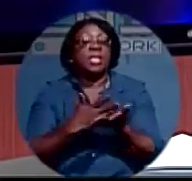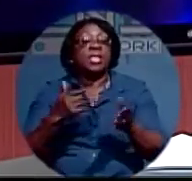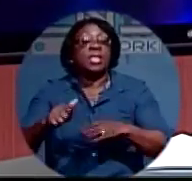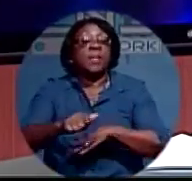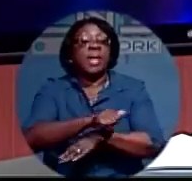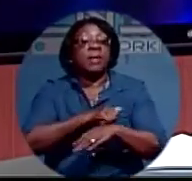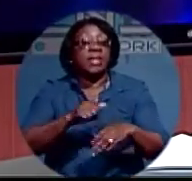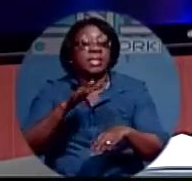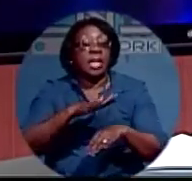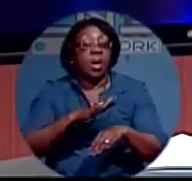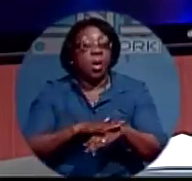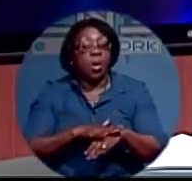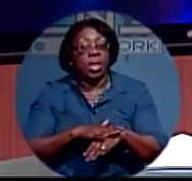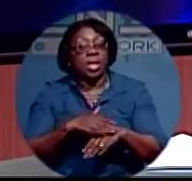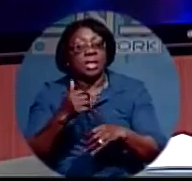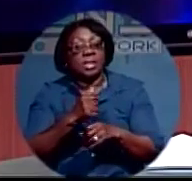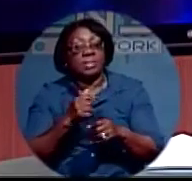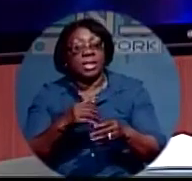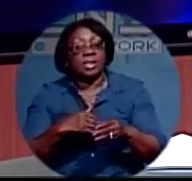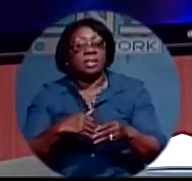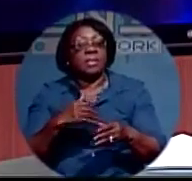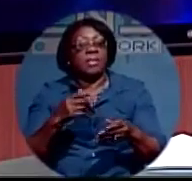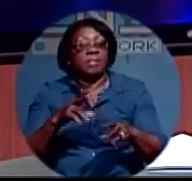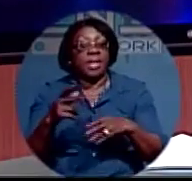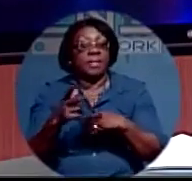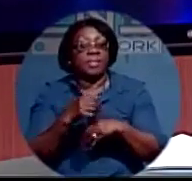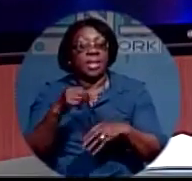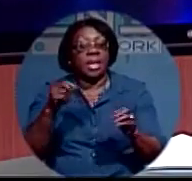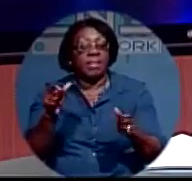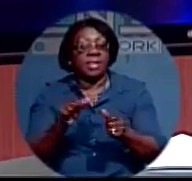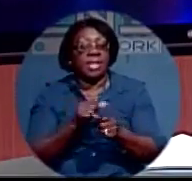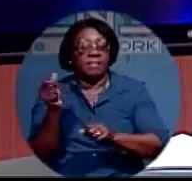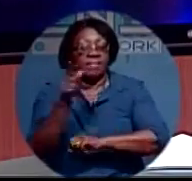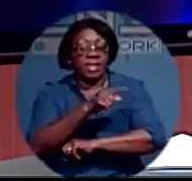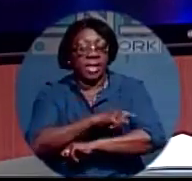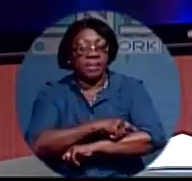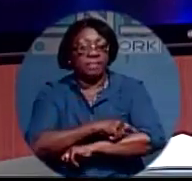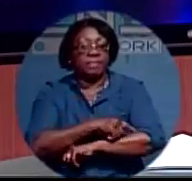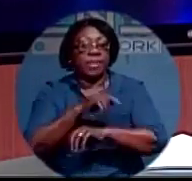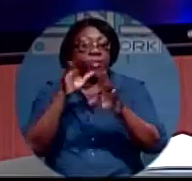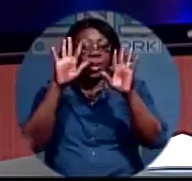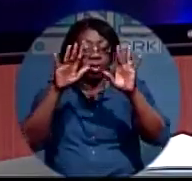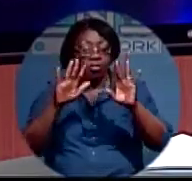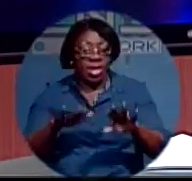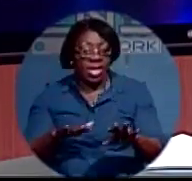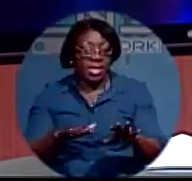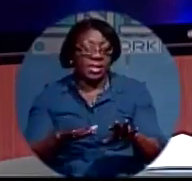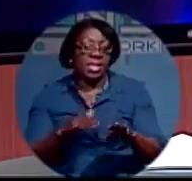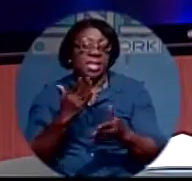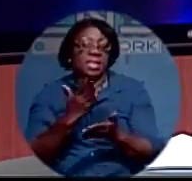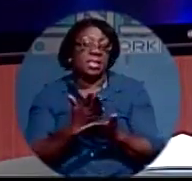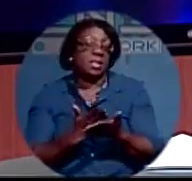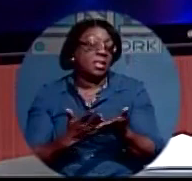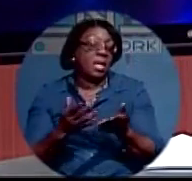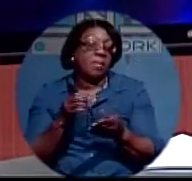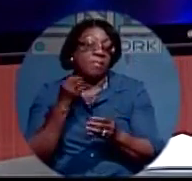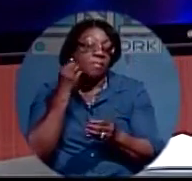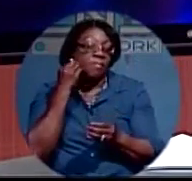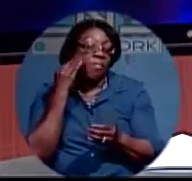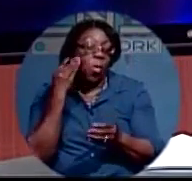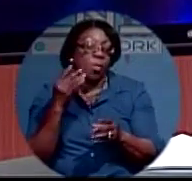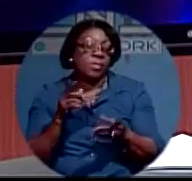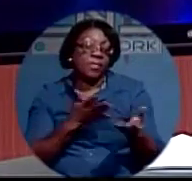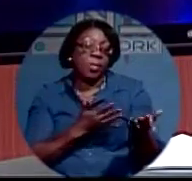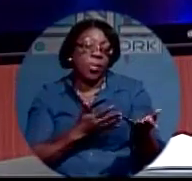are on and in some cases ahead of schedule since the rain has held up, with a backlog due to be cleared up by the weekend, McKenzie